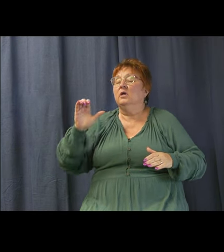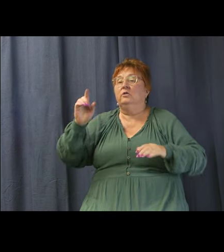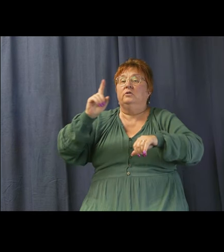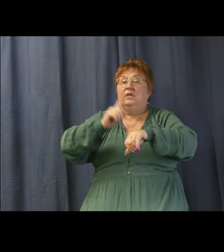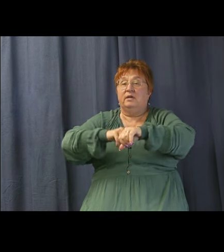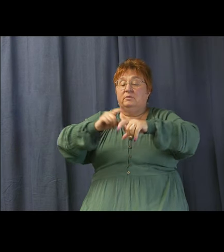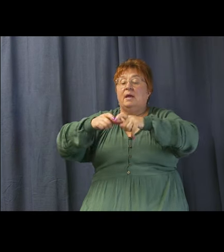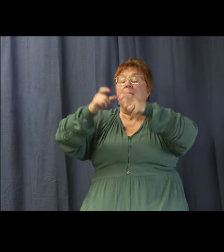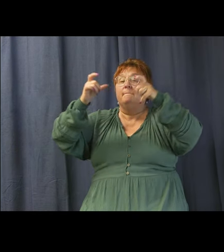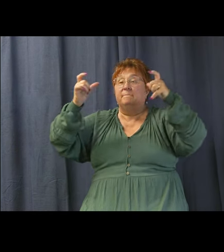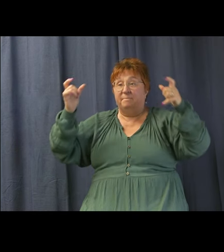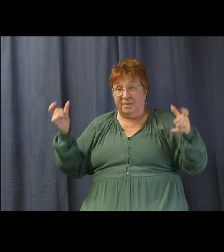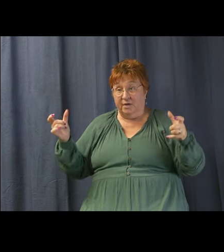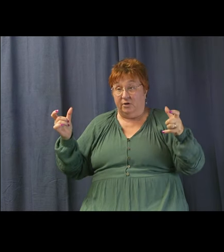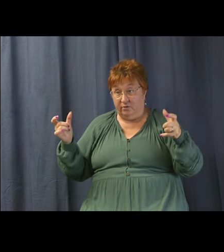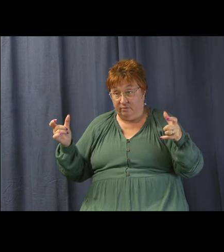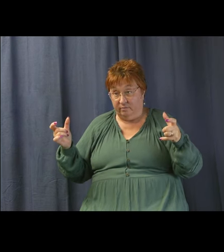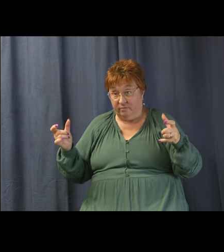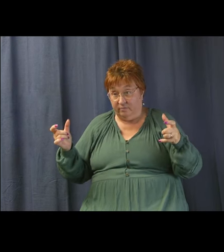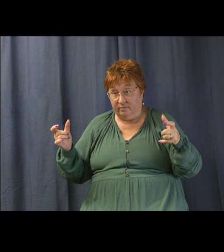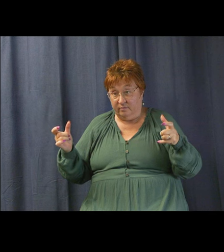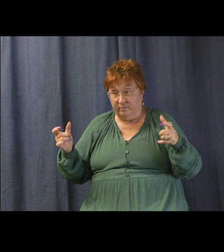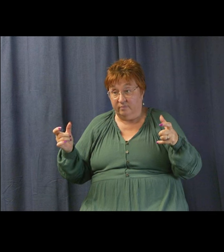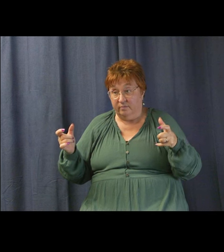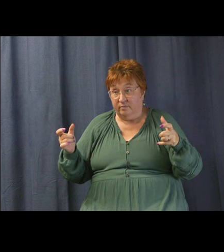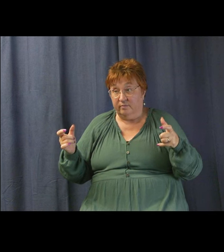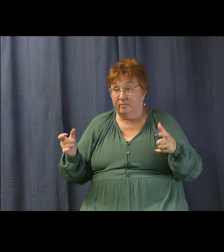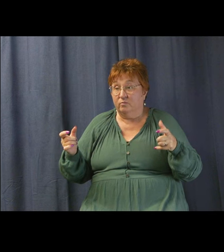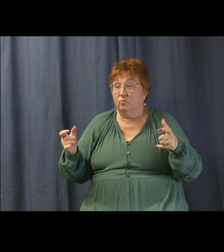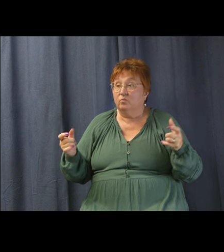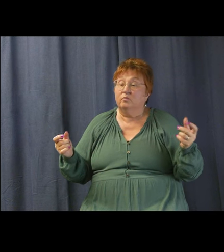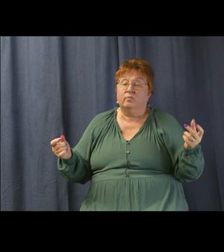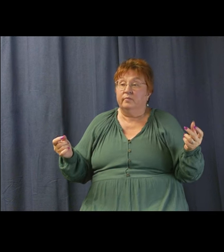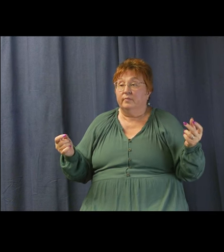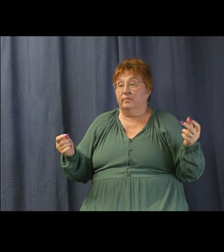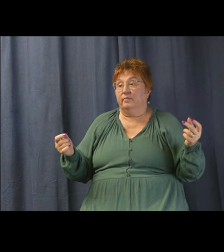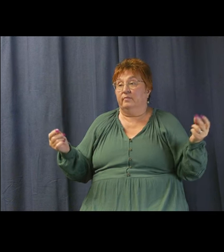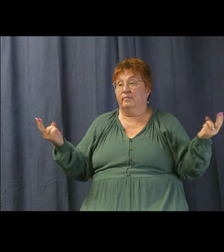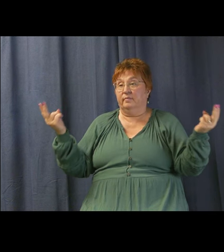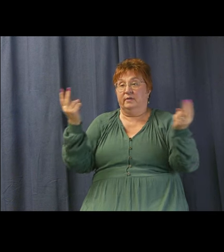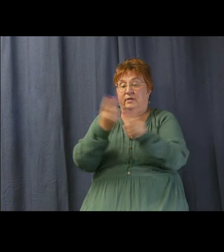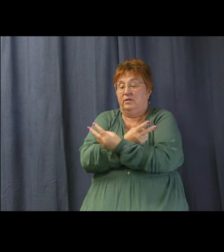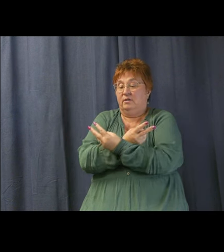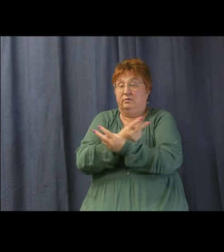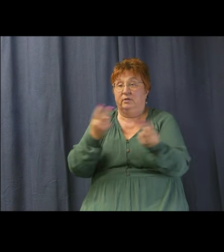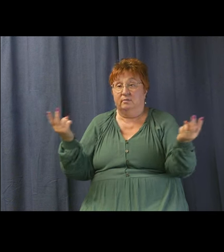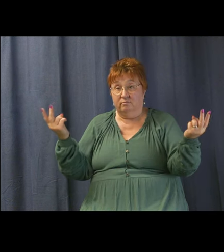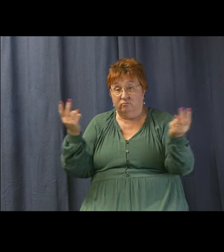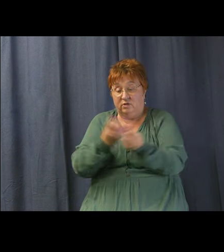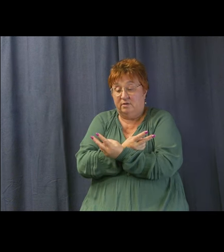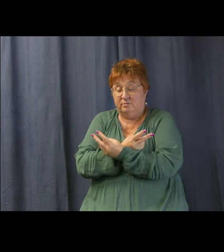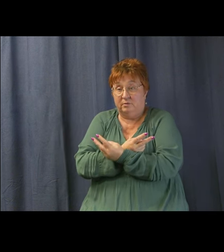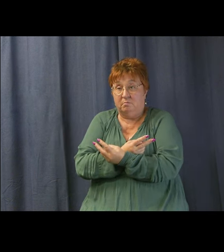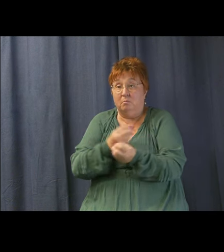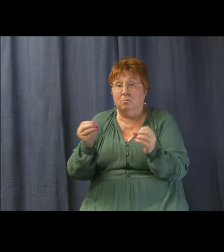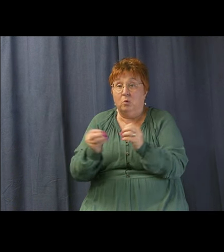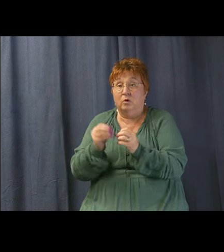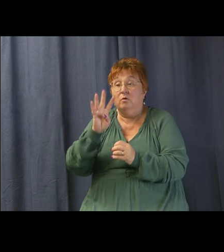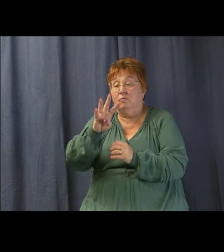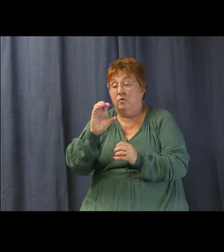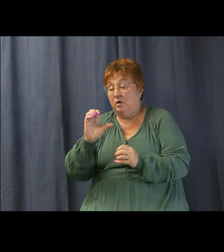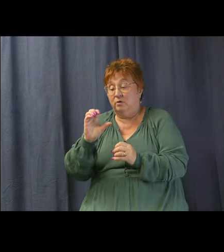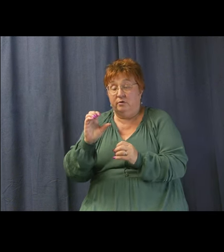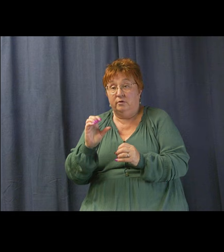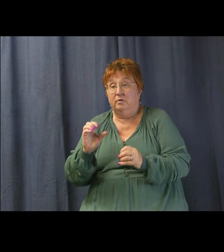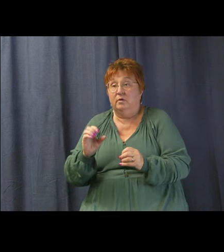400 times larger. It's like my thumb can block out your whole head.